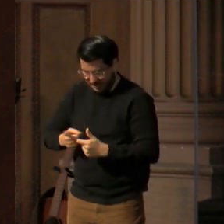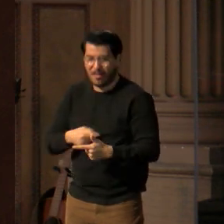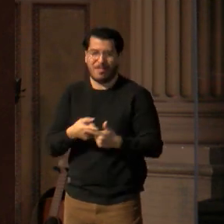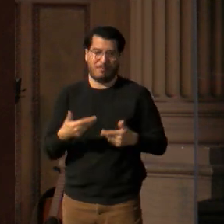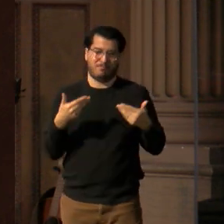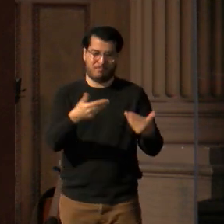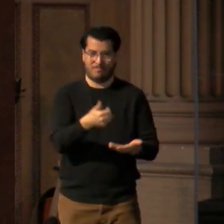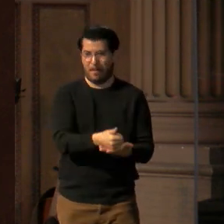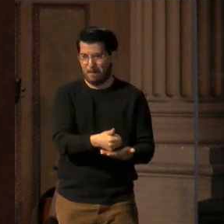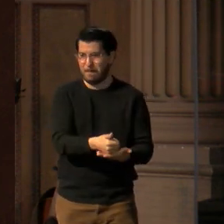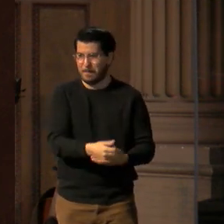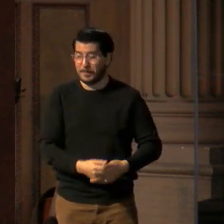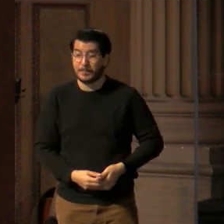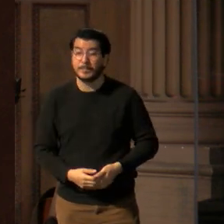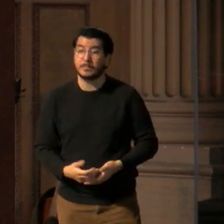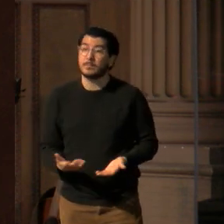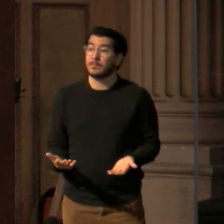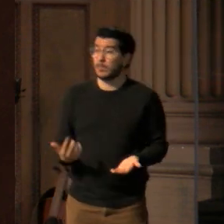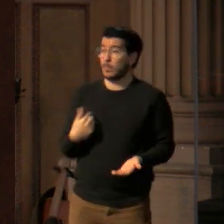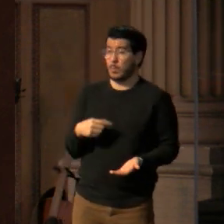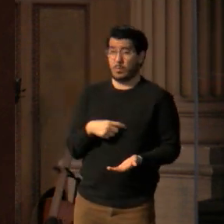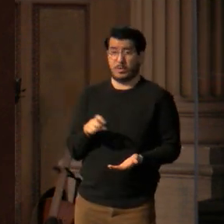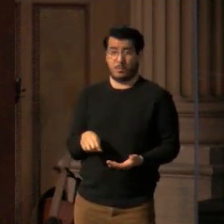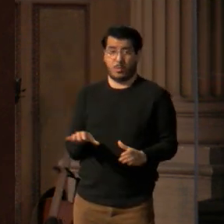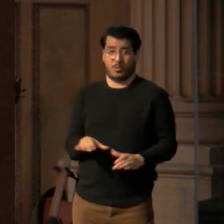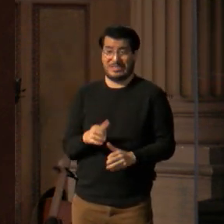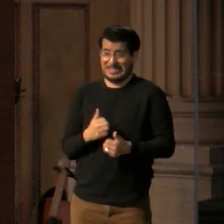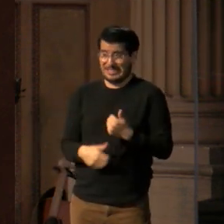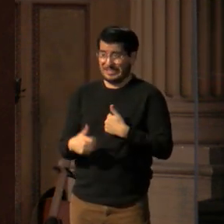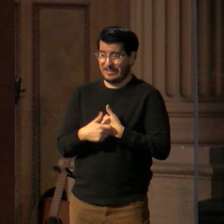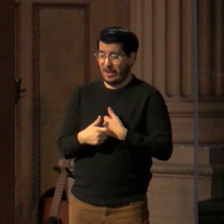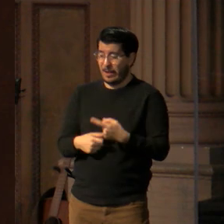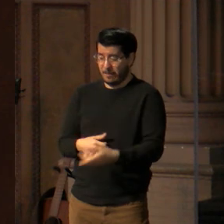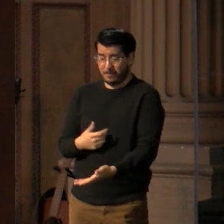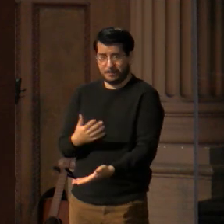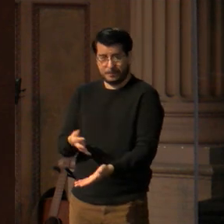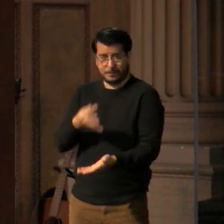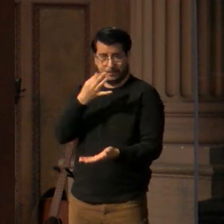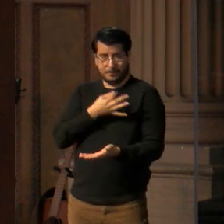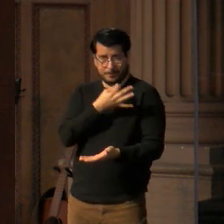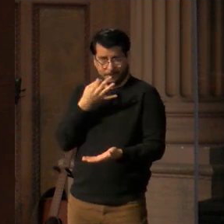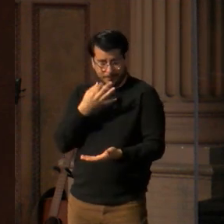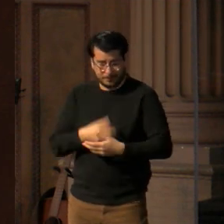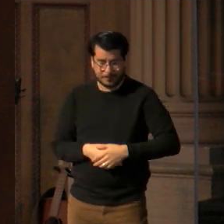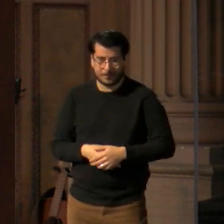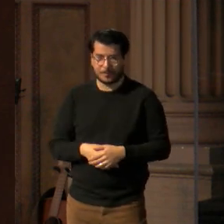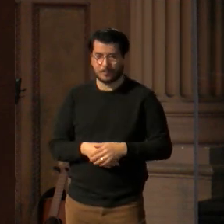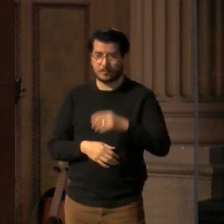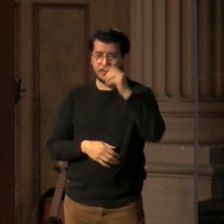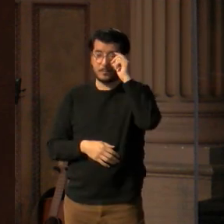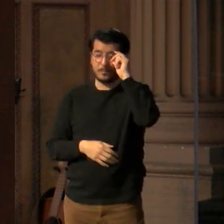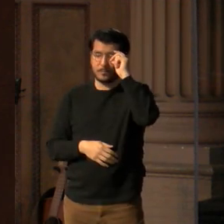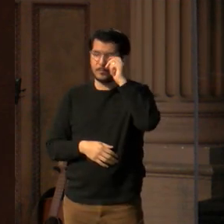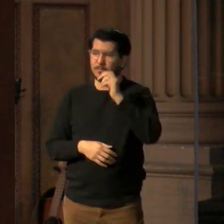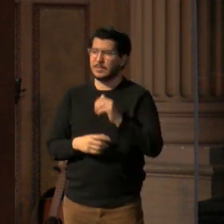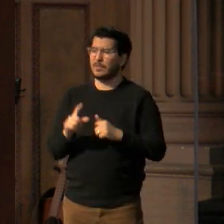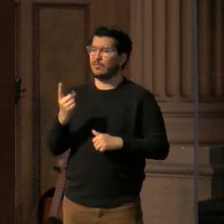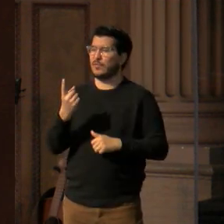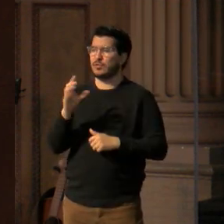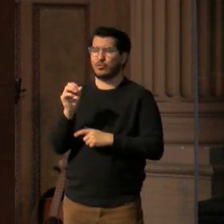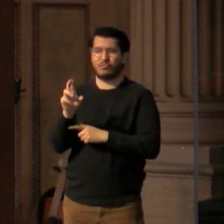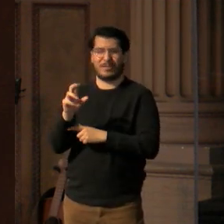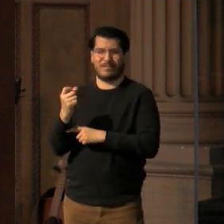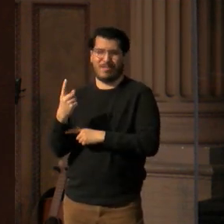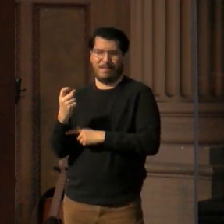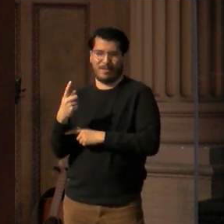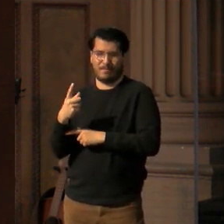In fact, this is one of the things that we're supposed to do each time we take the Lord's Supper. Listen to a small part of 1 Corinthians 11 when